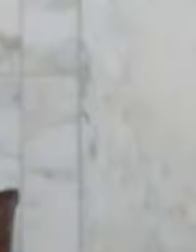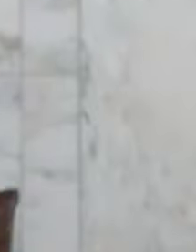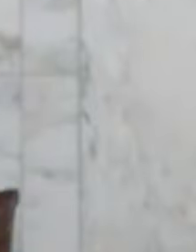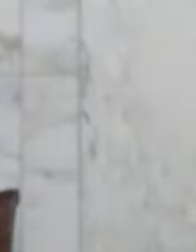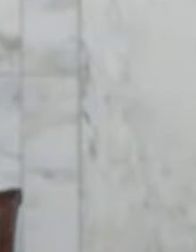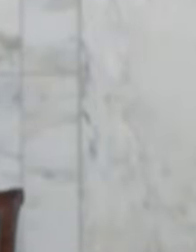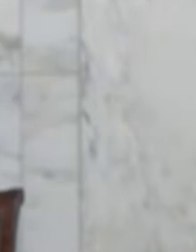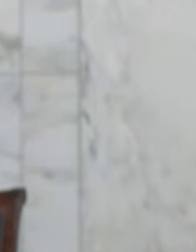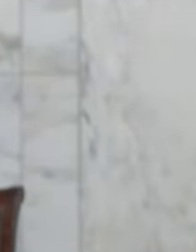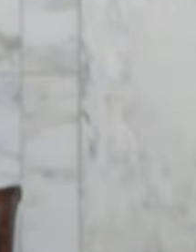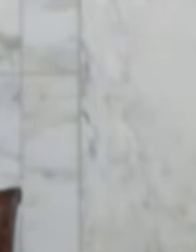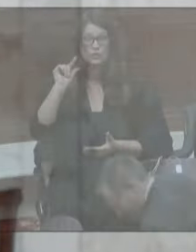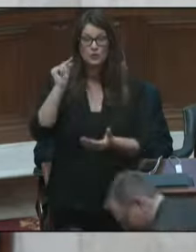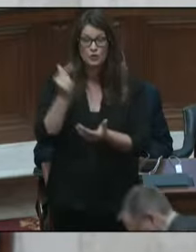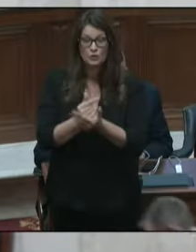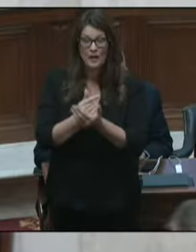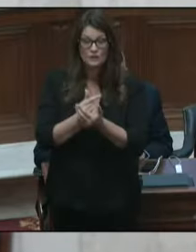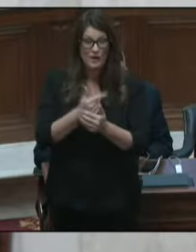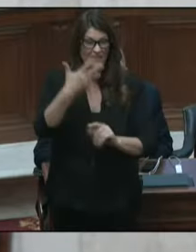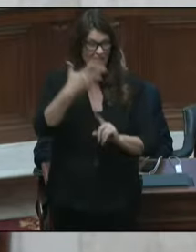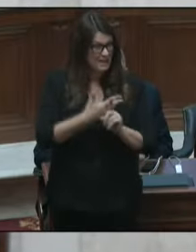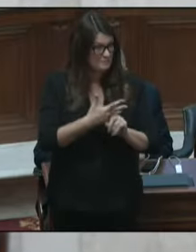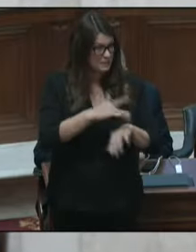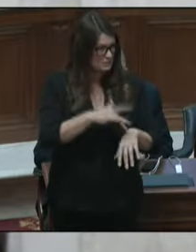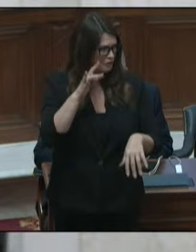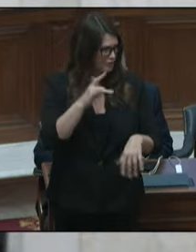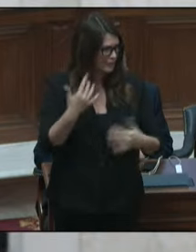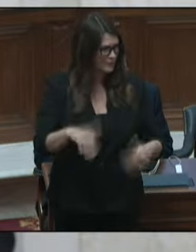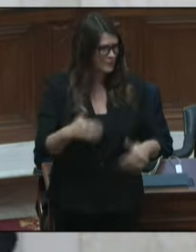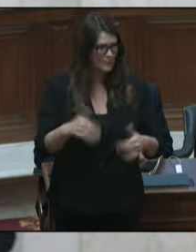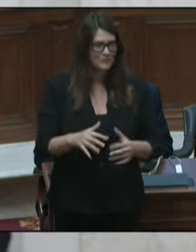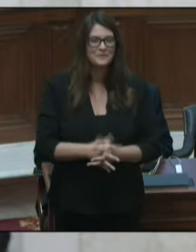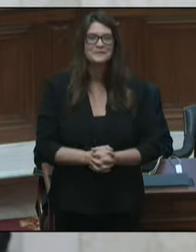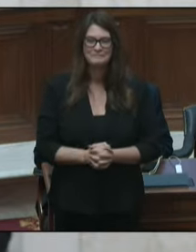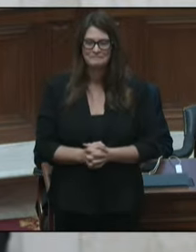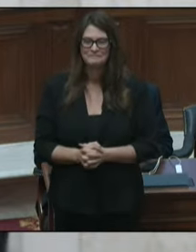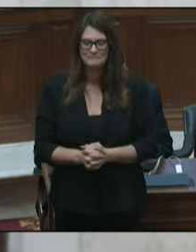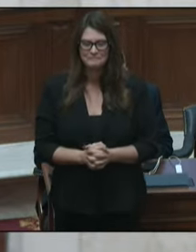And she graduated 5 months early.